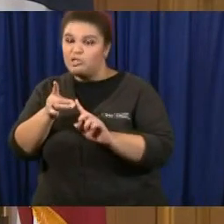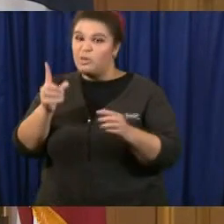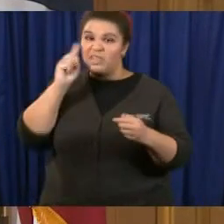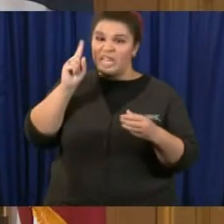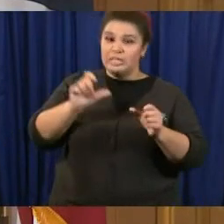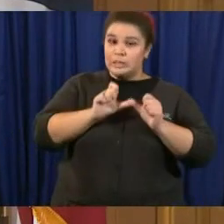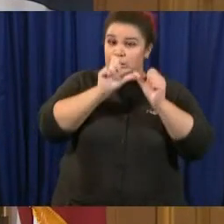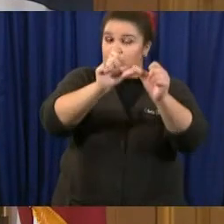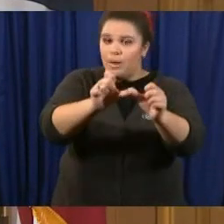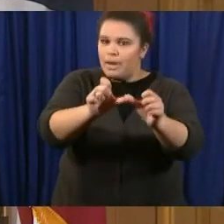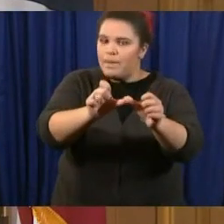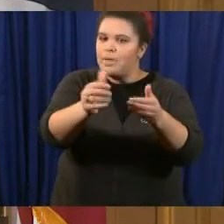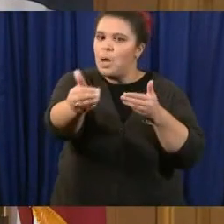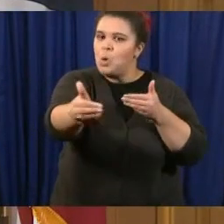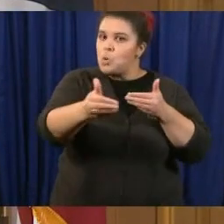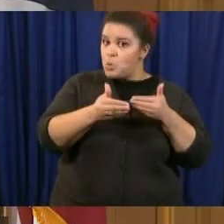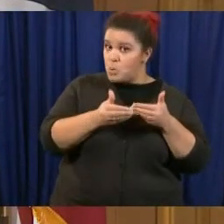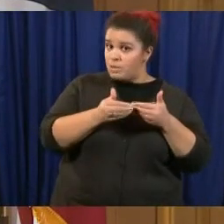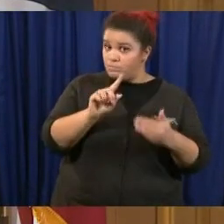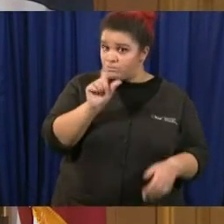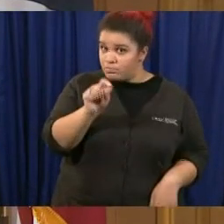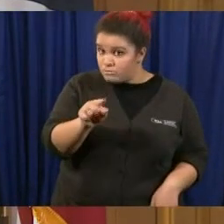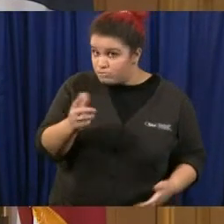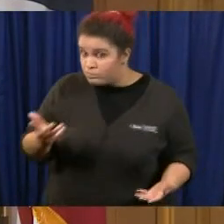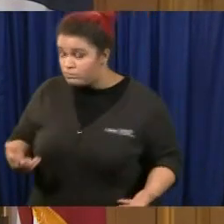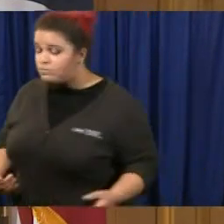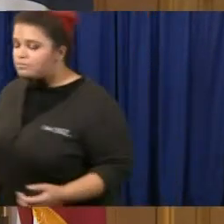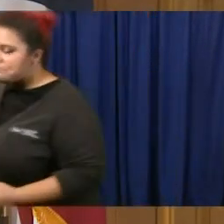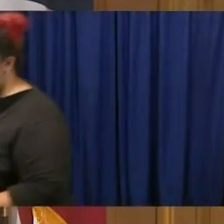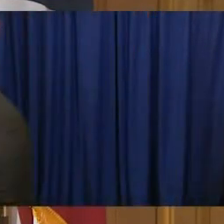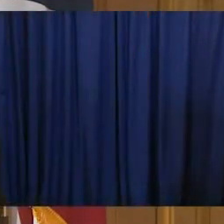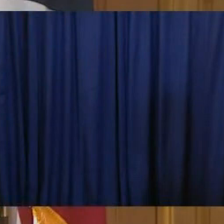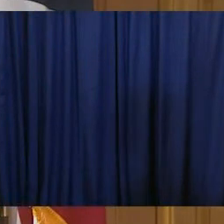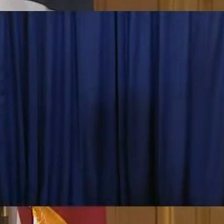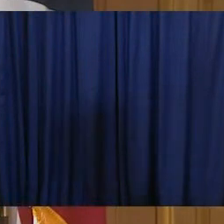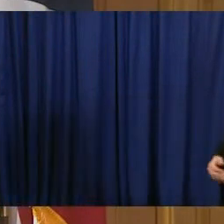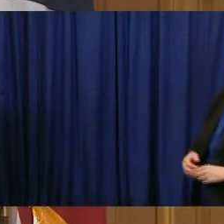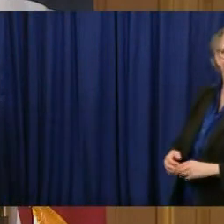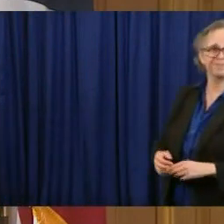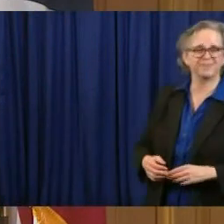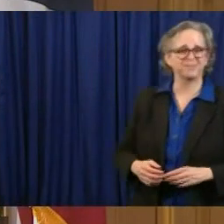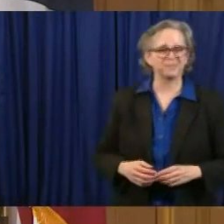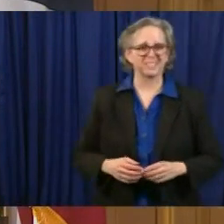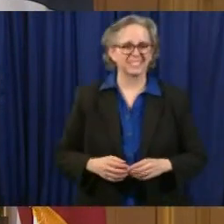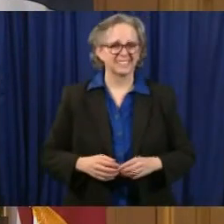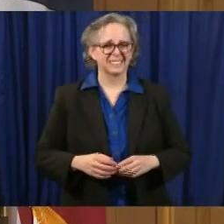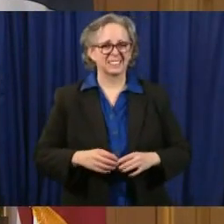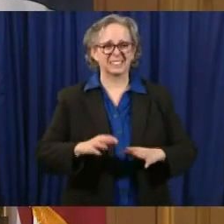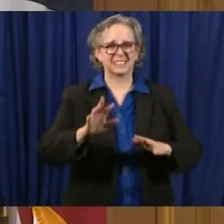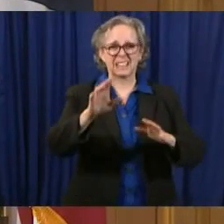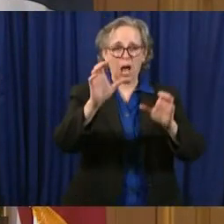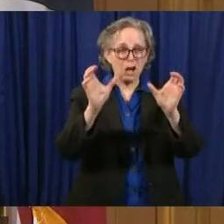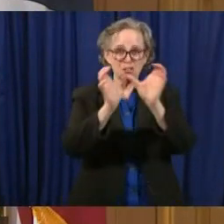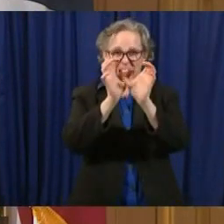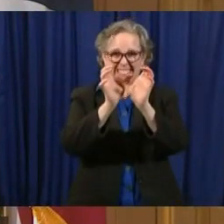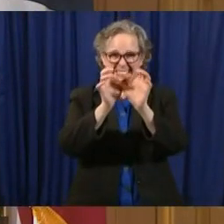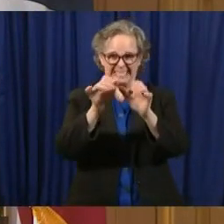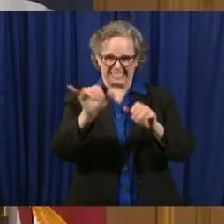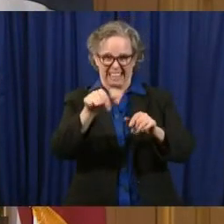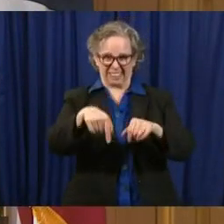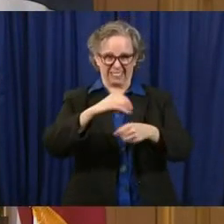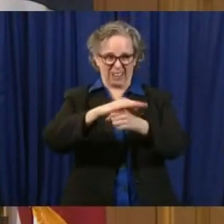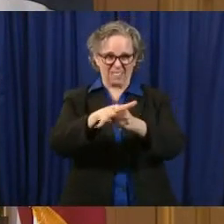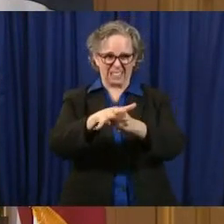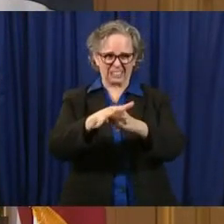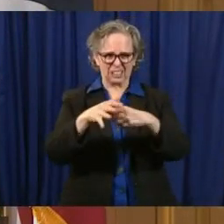a crisis like this causes us to look at things harder. And so the question that, you know,